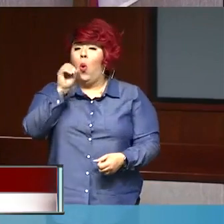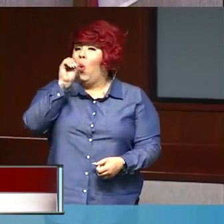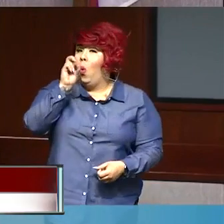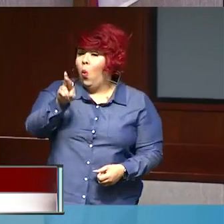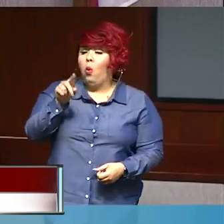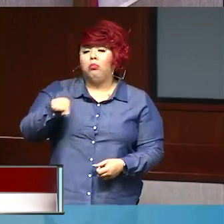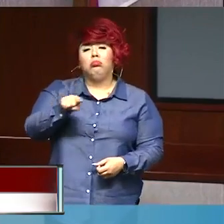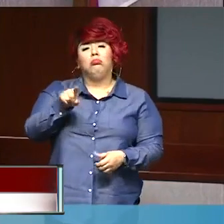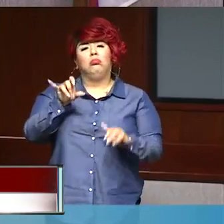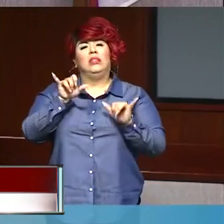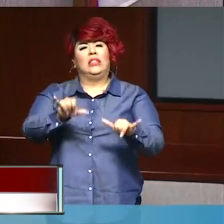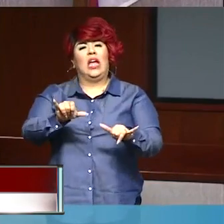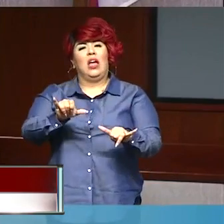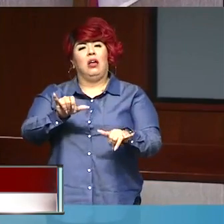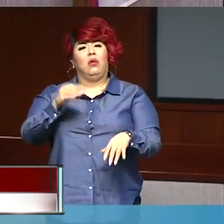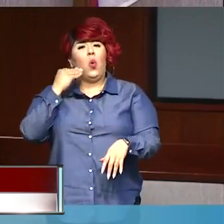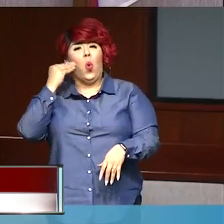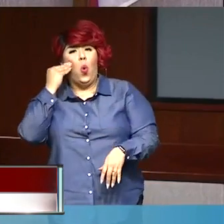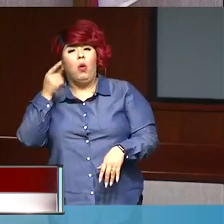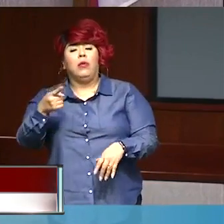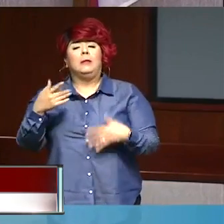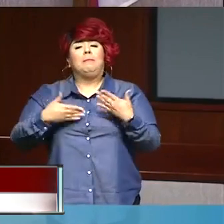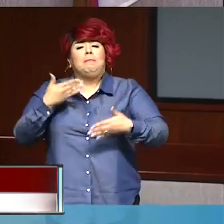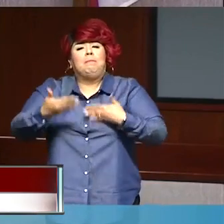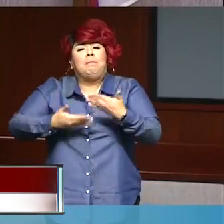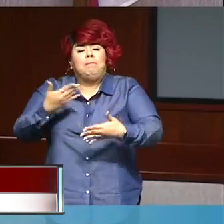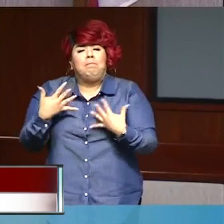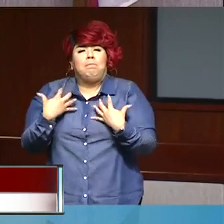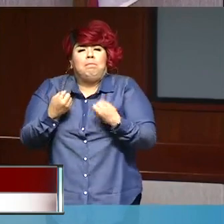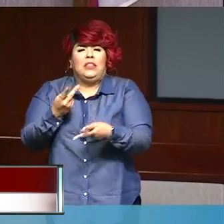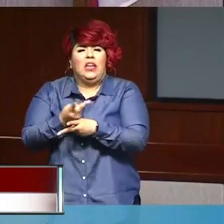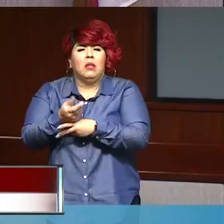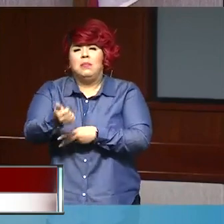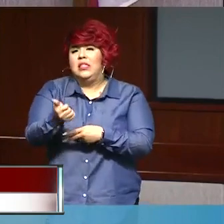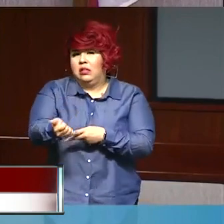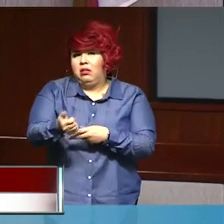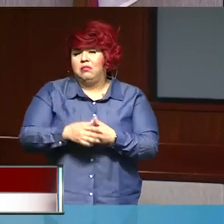recovering at home, treating their symptoms on their own.